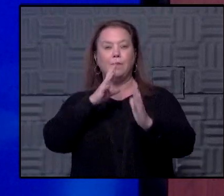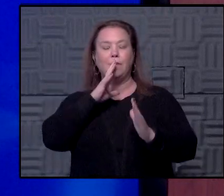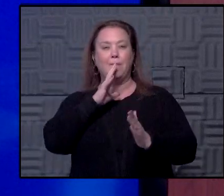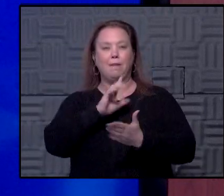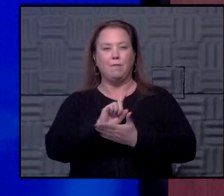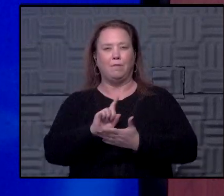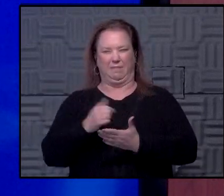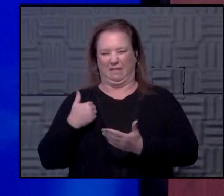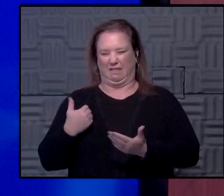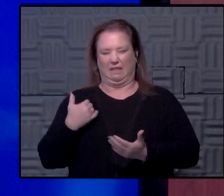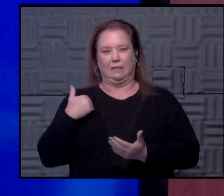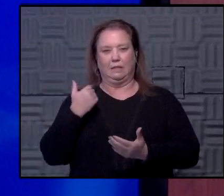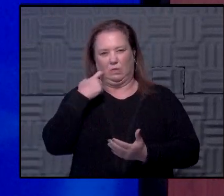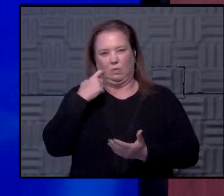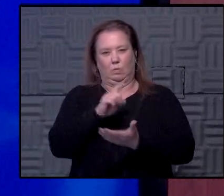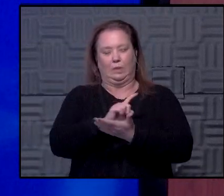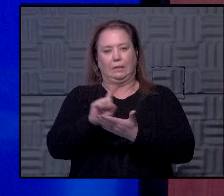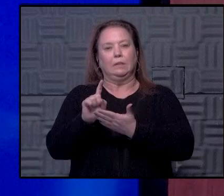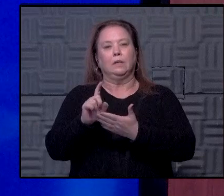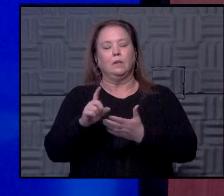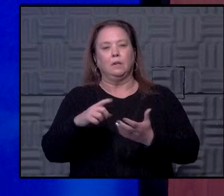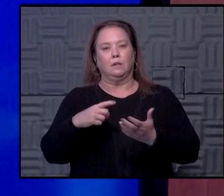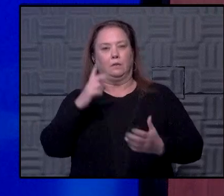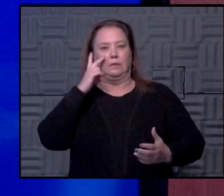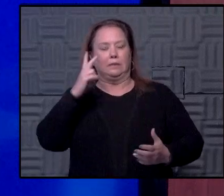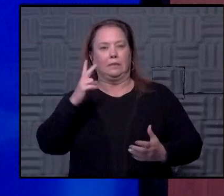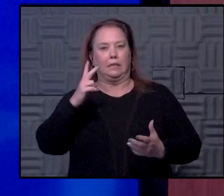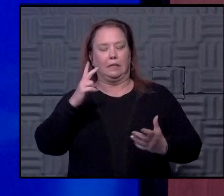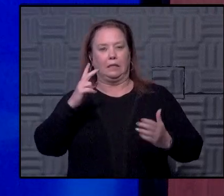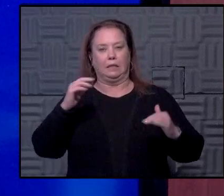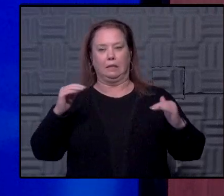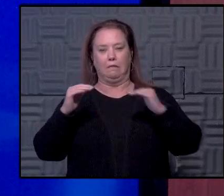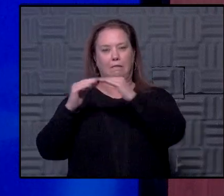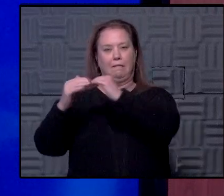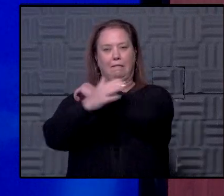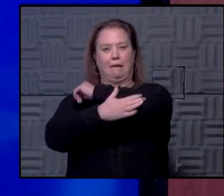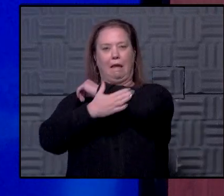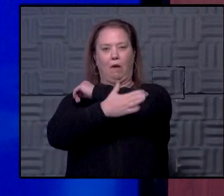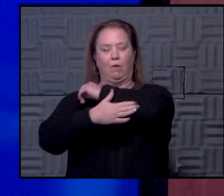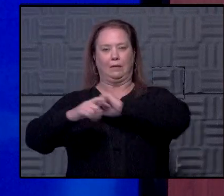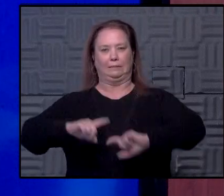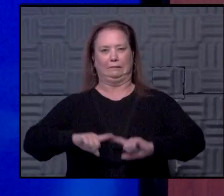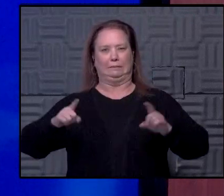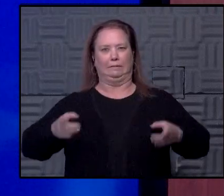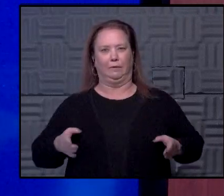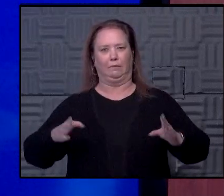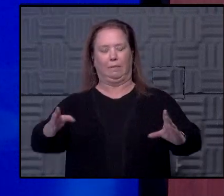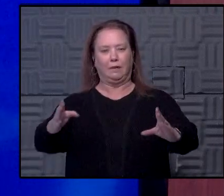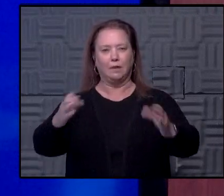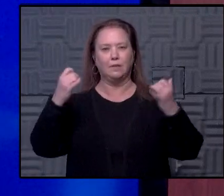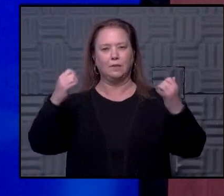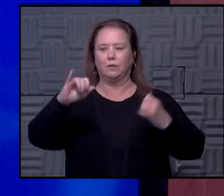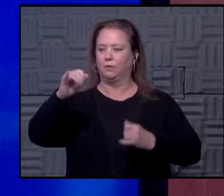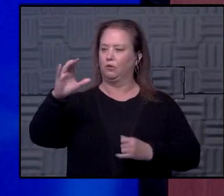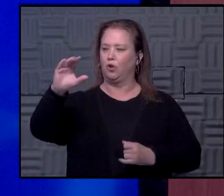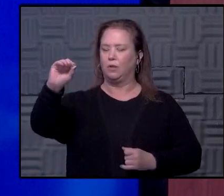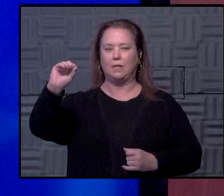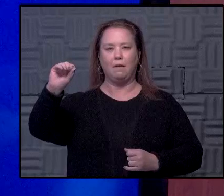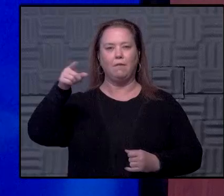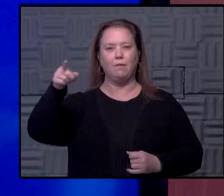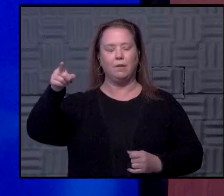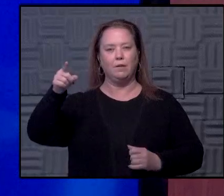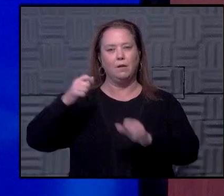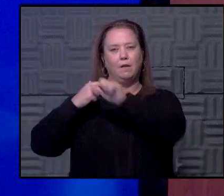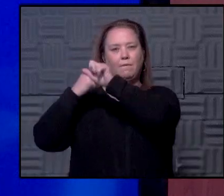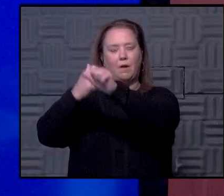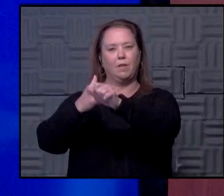week, right when they were coming out, but now we're seeing, adjacent counties go different directions here. Johnson County